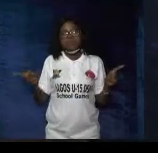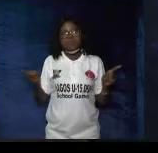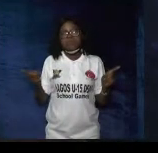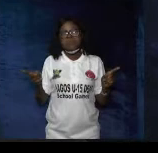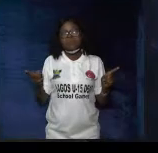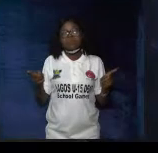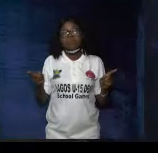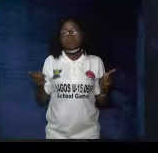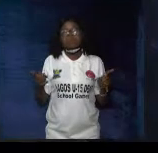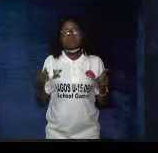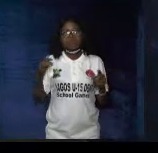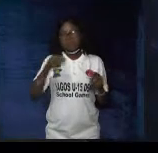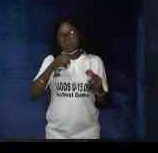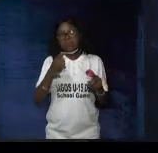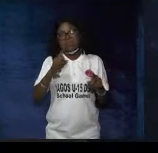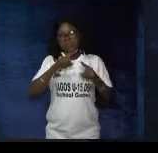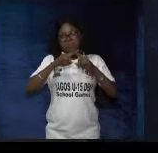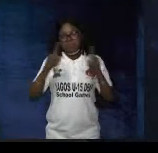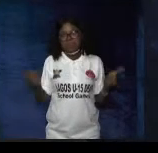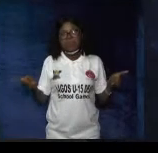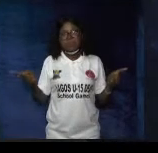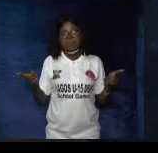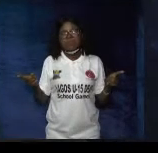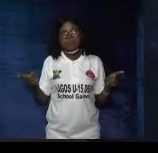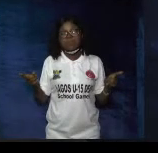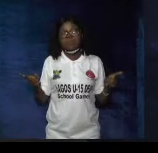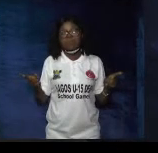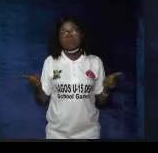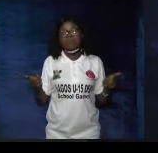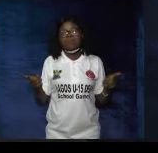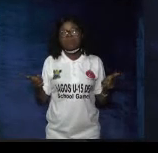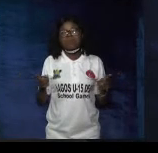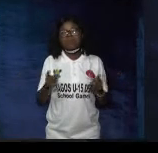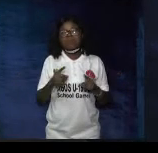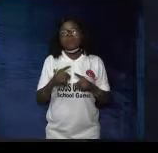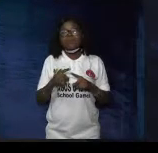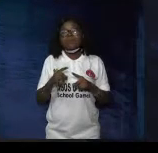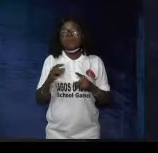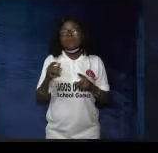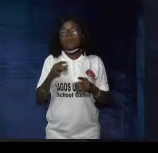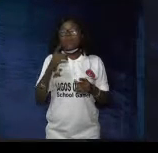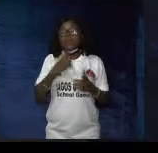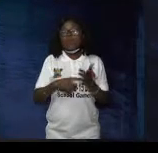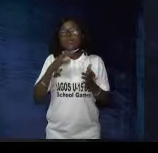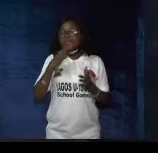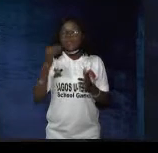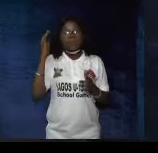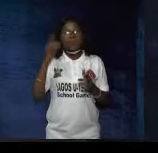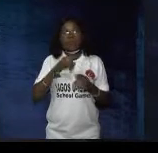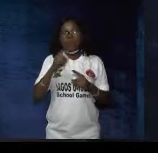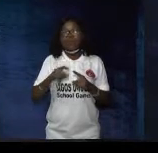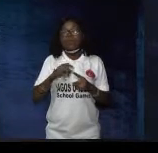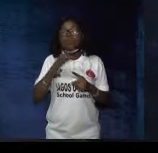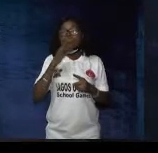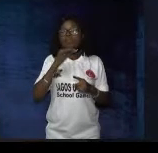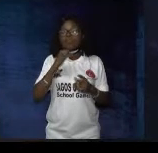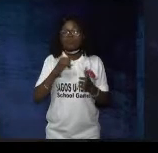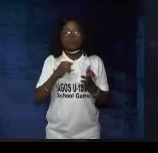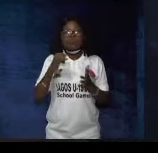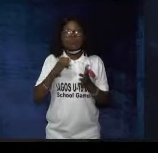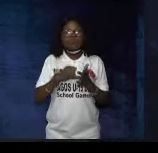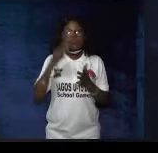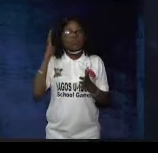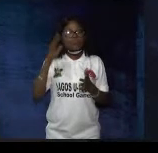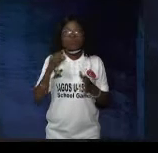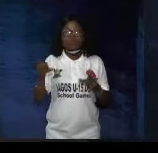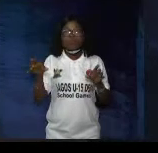go. If I point this side on top, it's not looking the same. If I turn it around and put this one on top, it's not looking the same as when I started. The only time it's going to look the same as